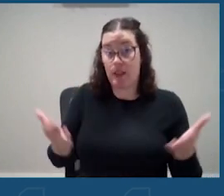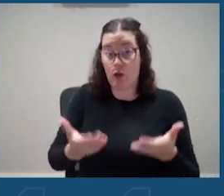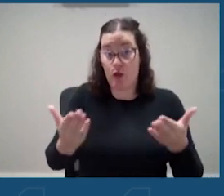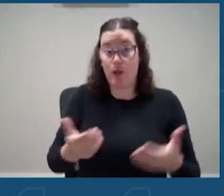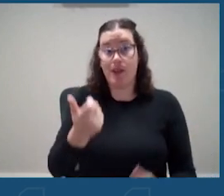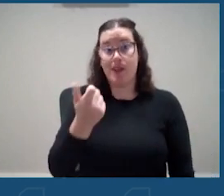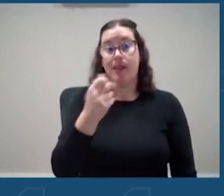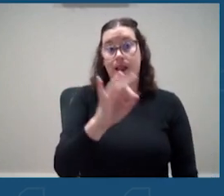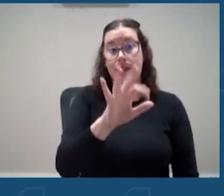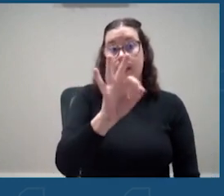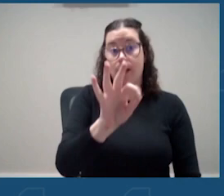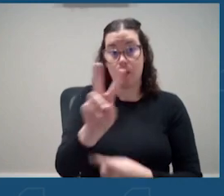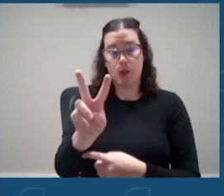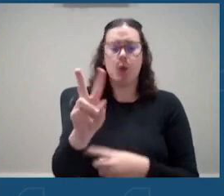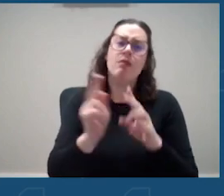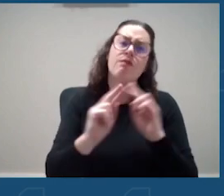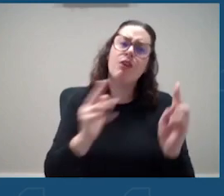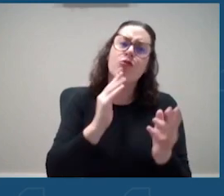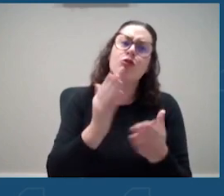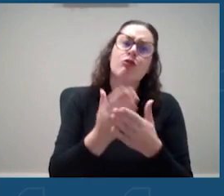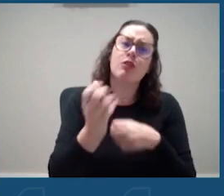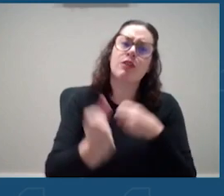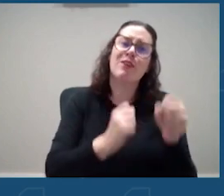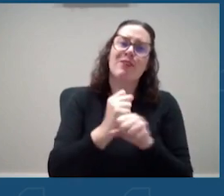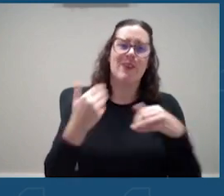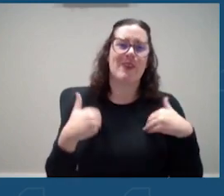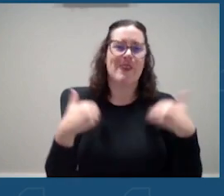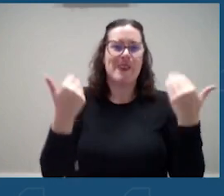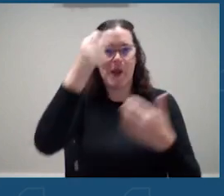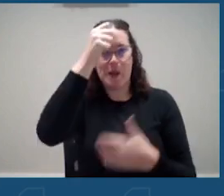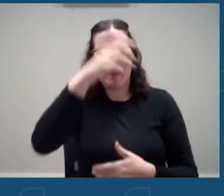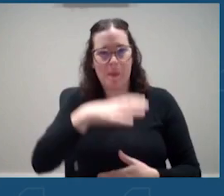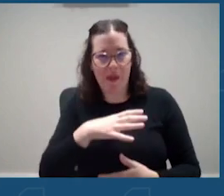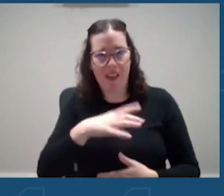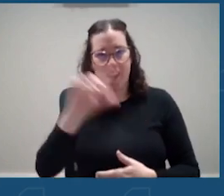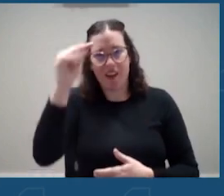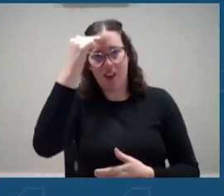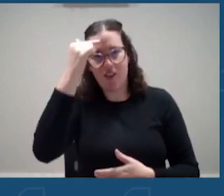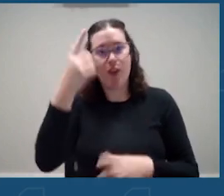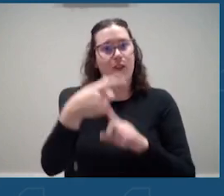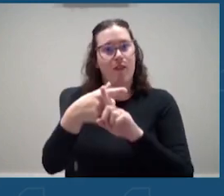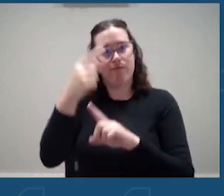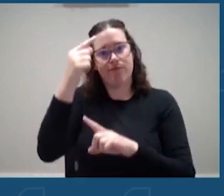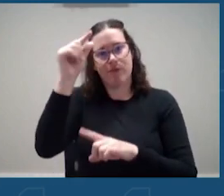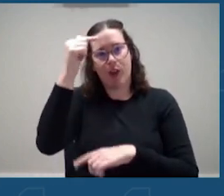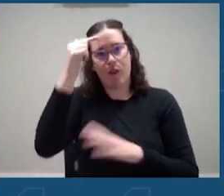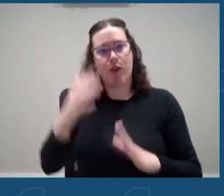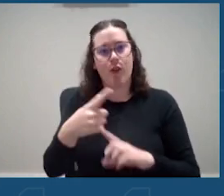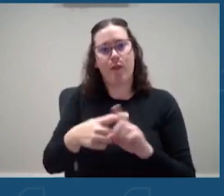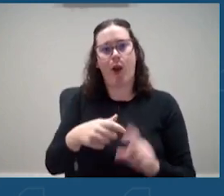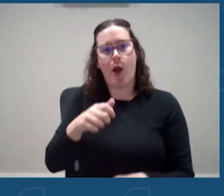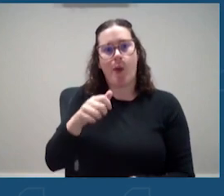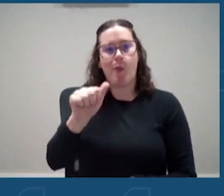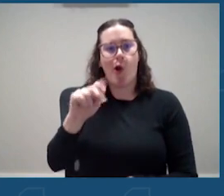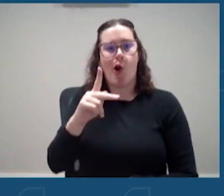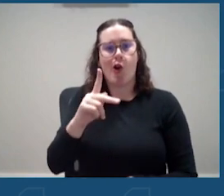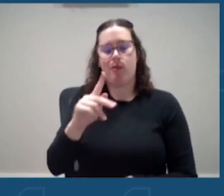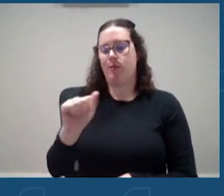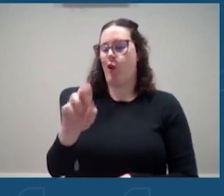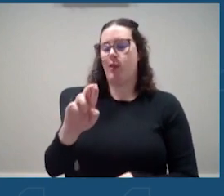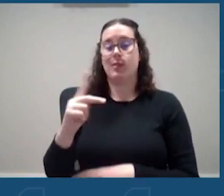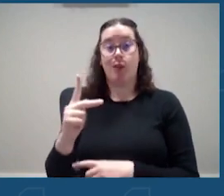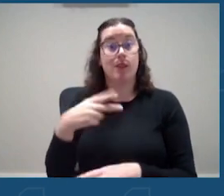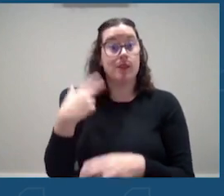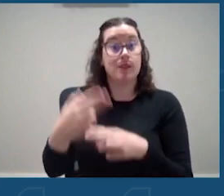1992, and it was a very good year for a young guy, a governor out of Arkansas named Bill Clinton. So things turn out well for people who are nominated